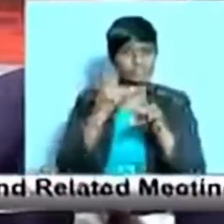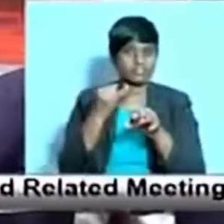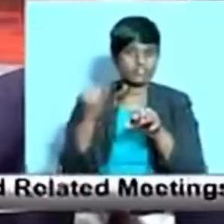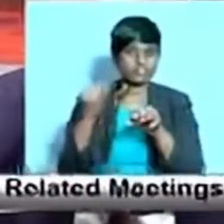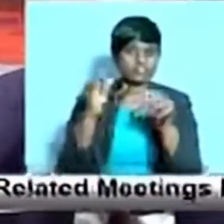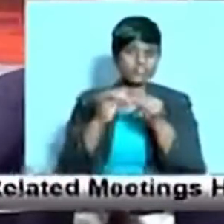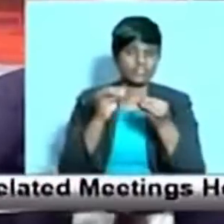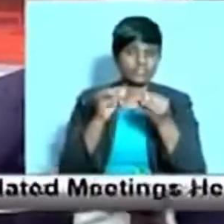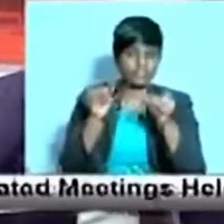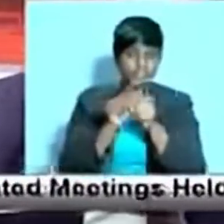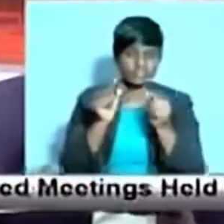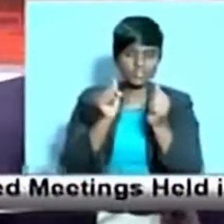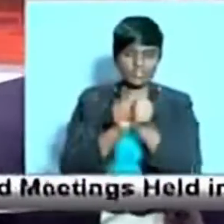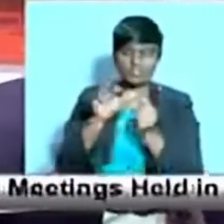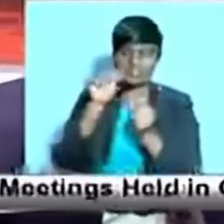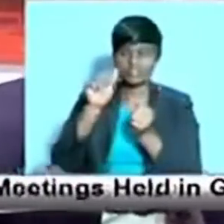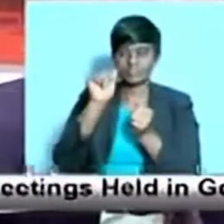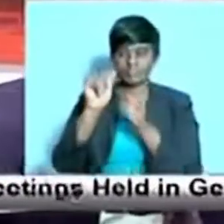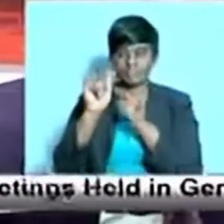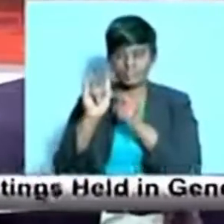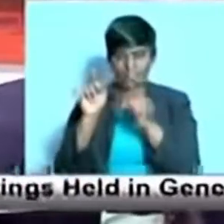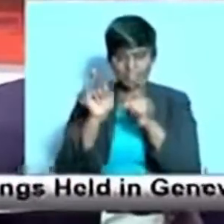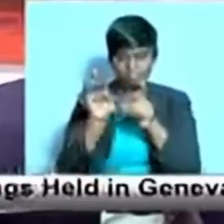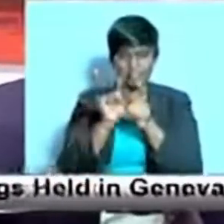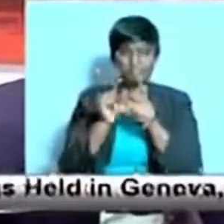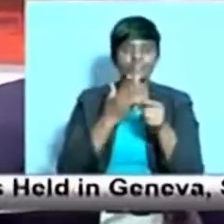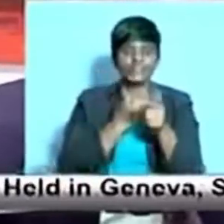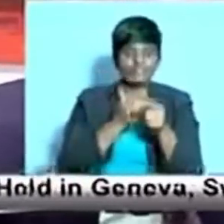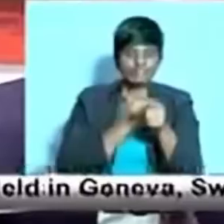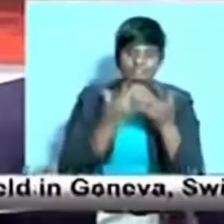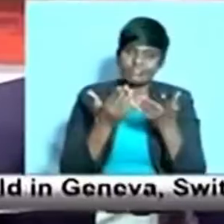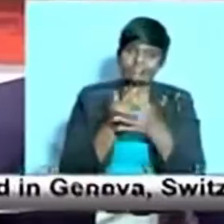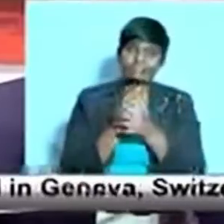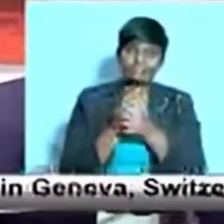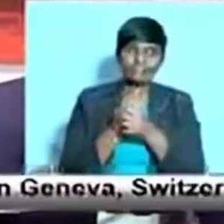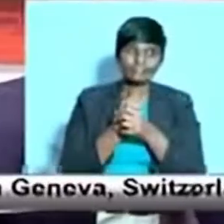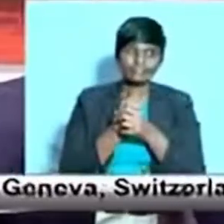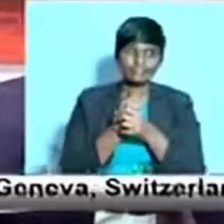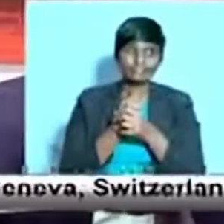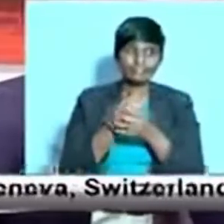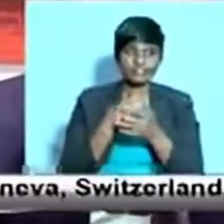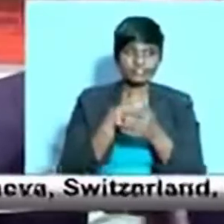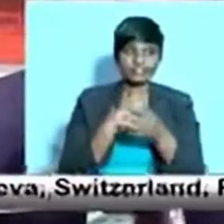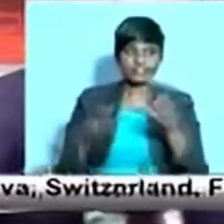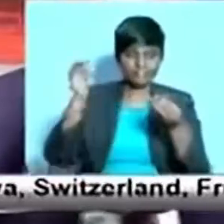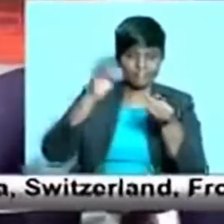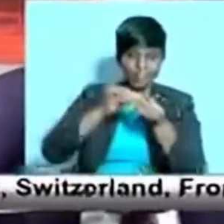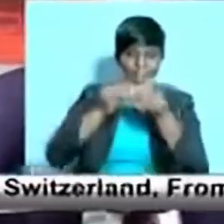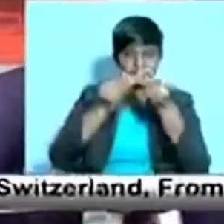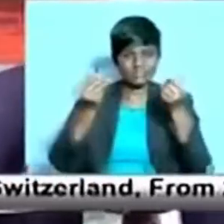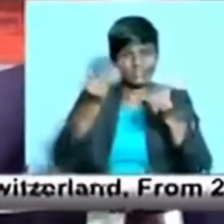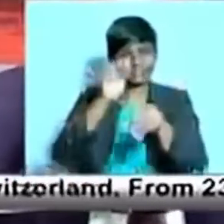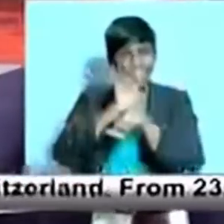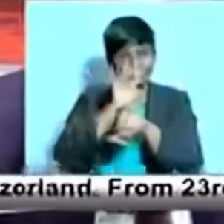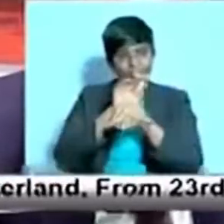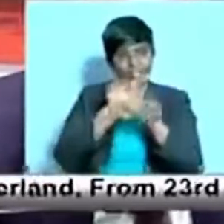issues on artificial intelligence, and I will also add a few remarks on